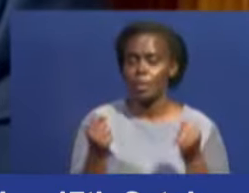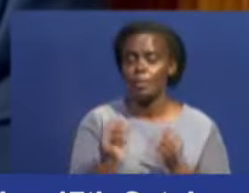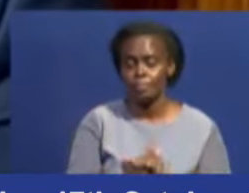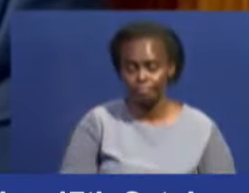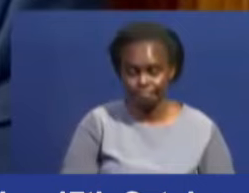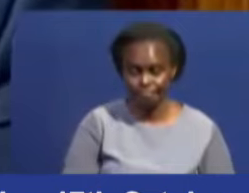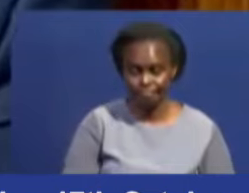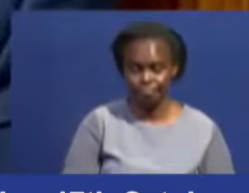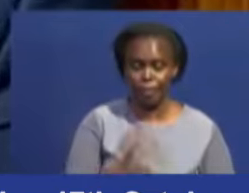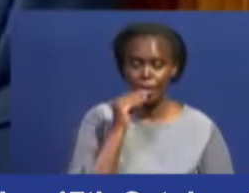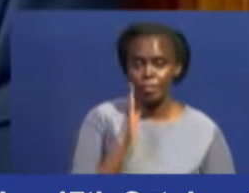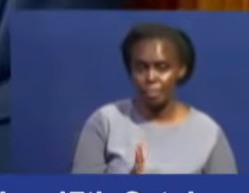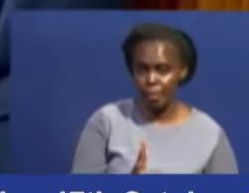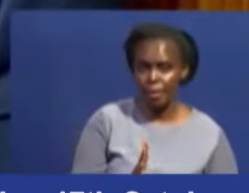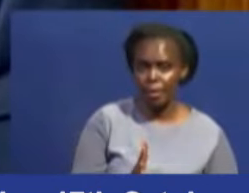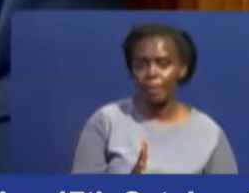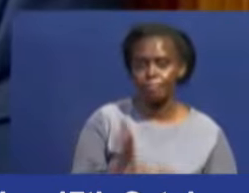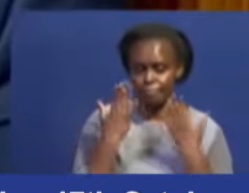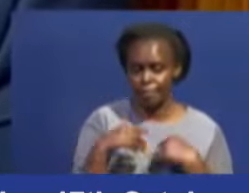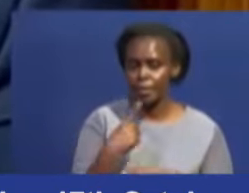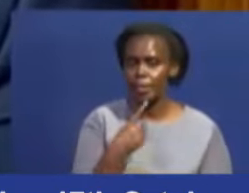Mr. Speaker, sir, that said,